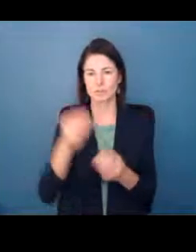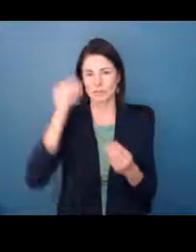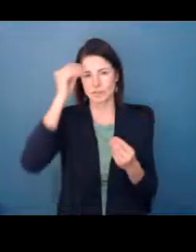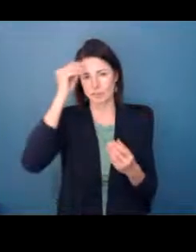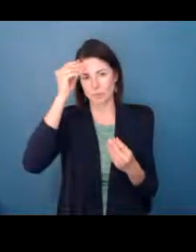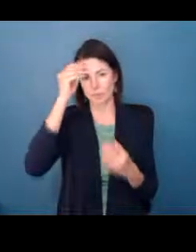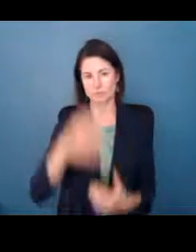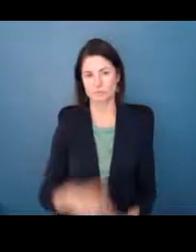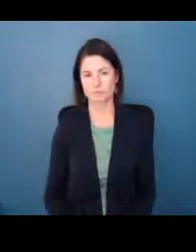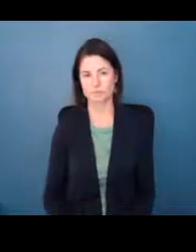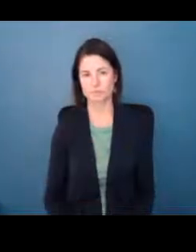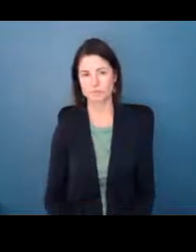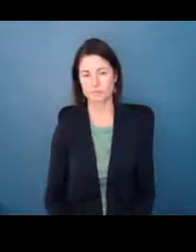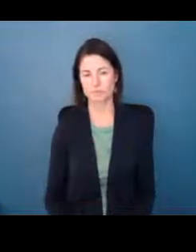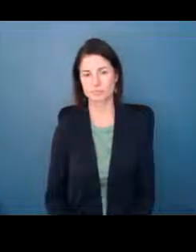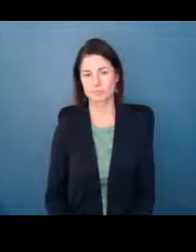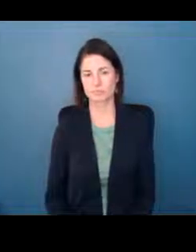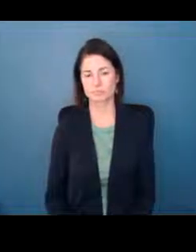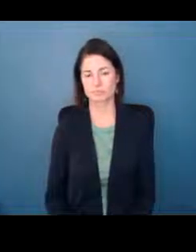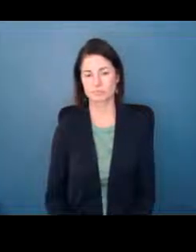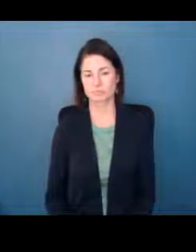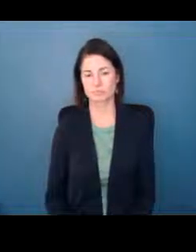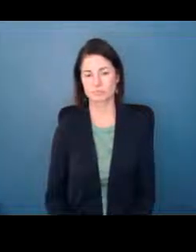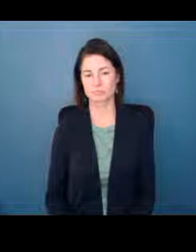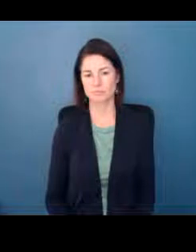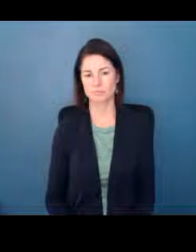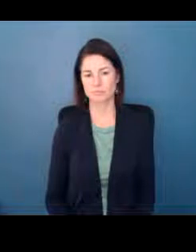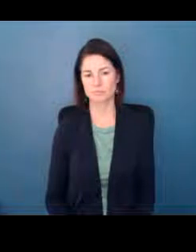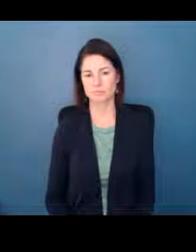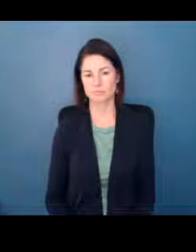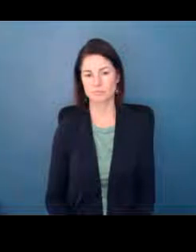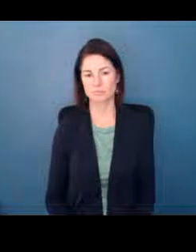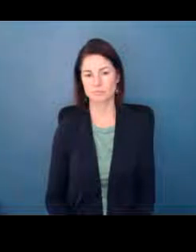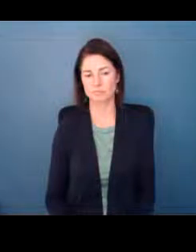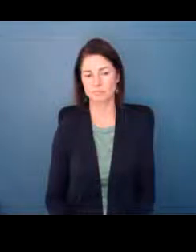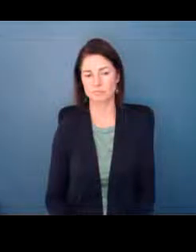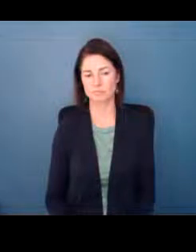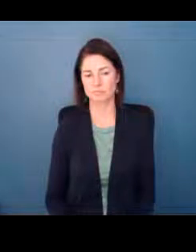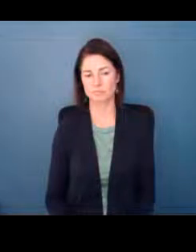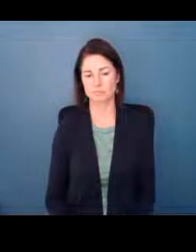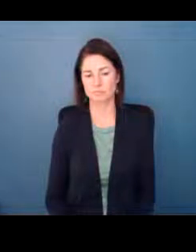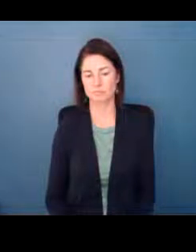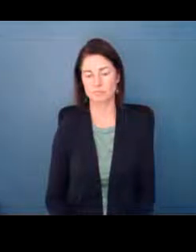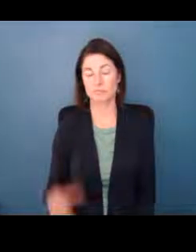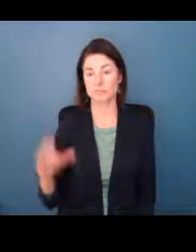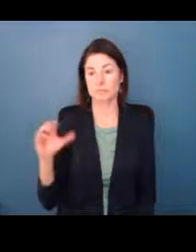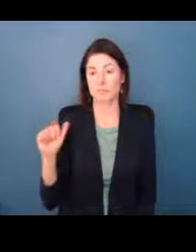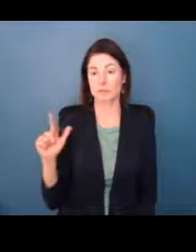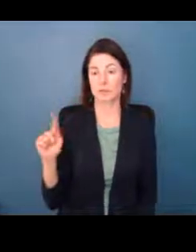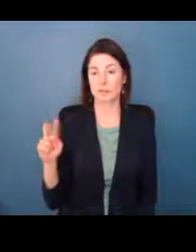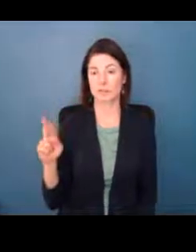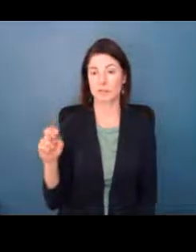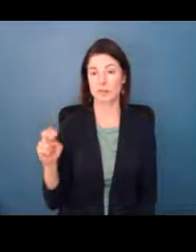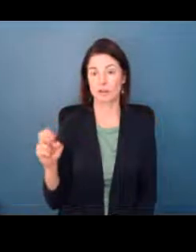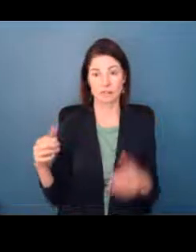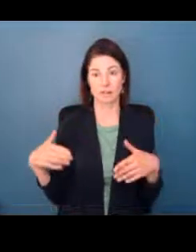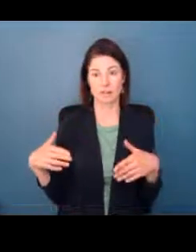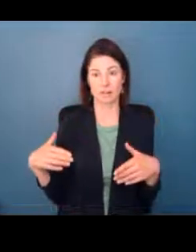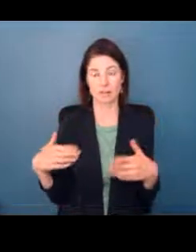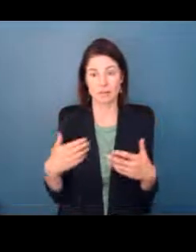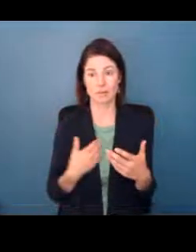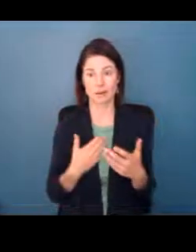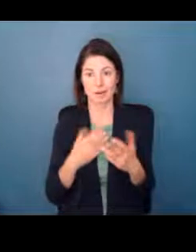what Caltrans has not done, but I would respectfully ask the Commission to direct